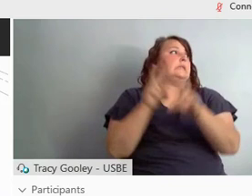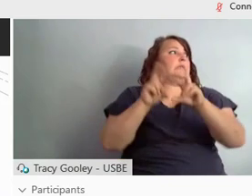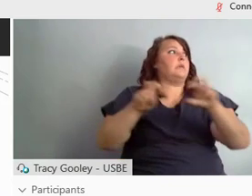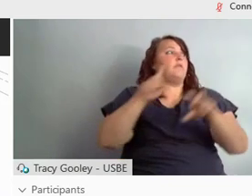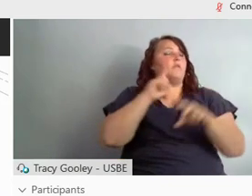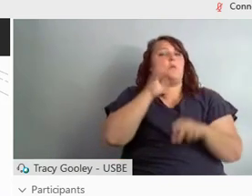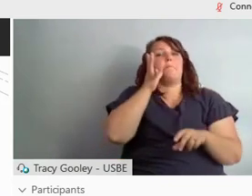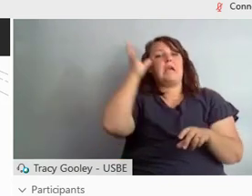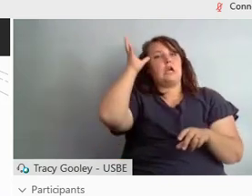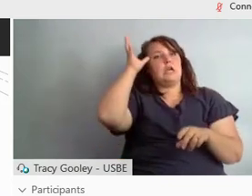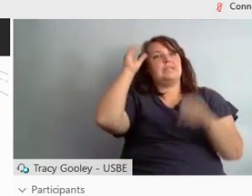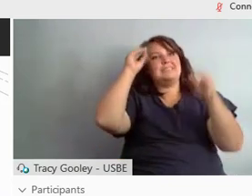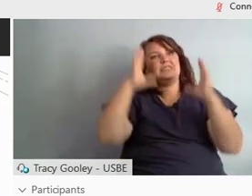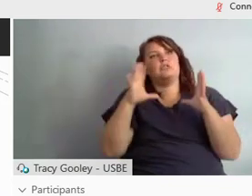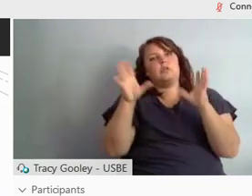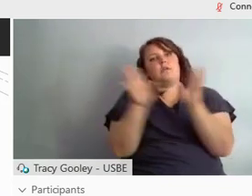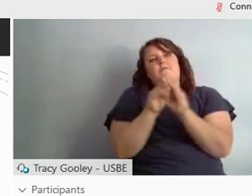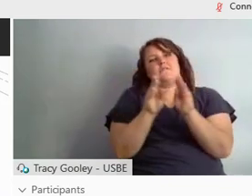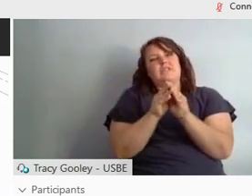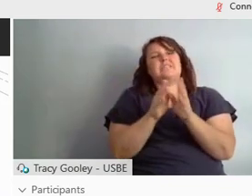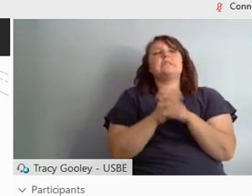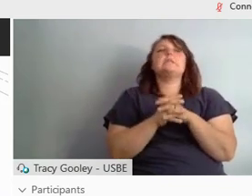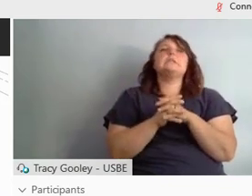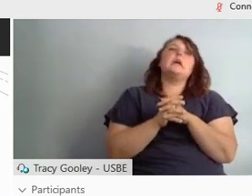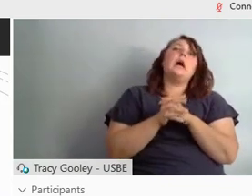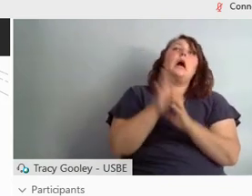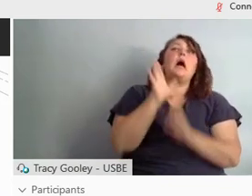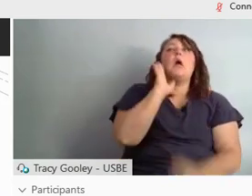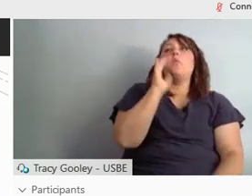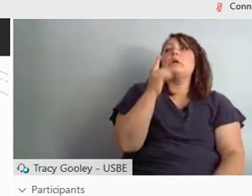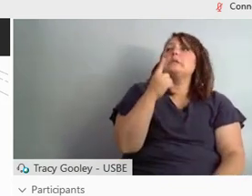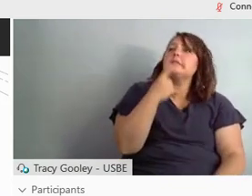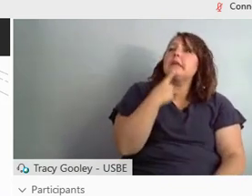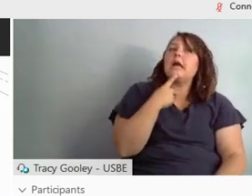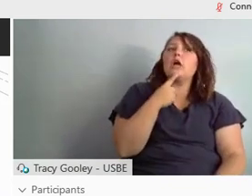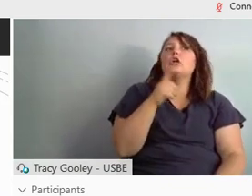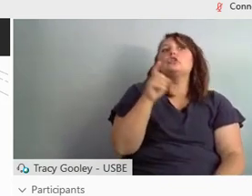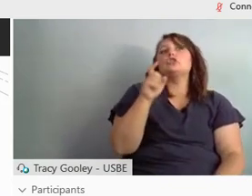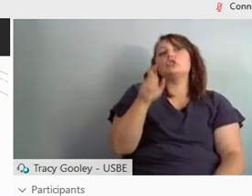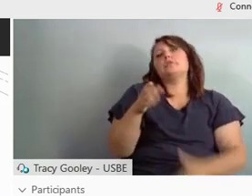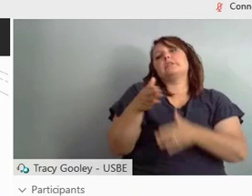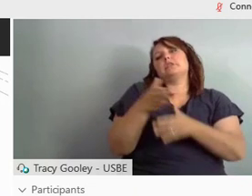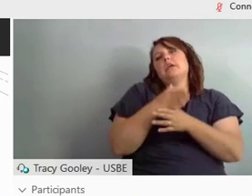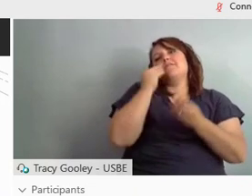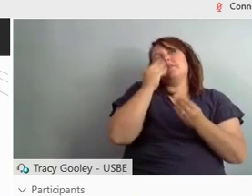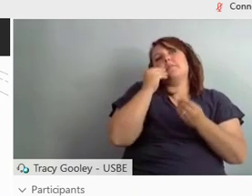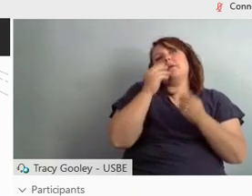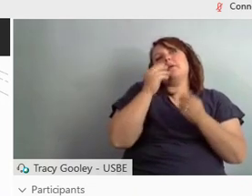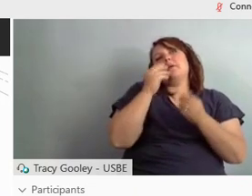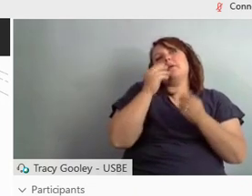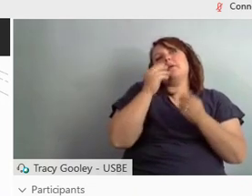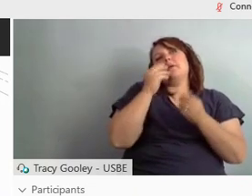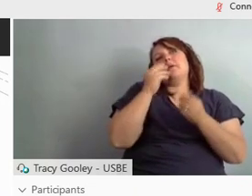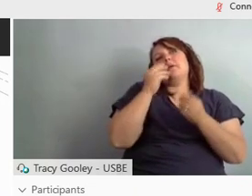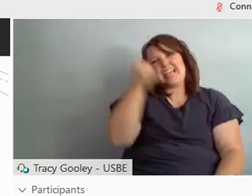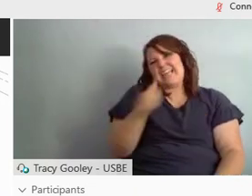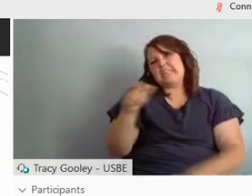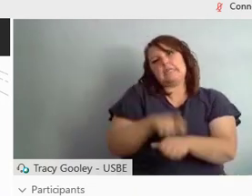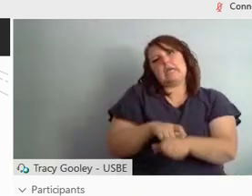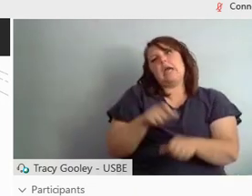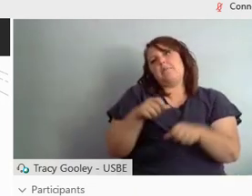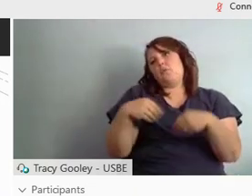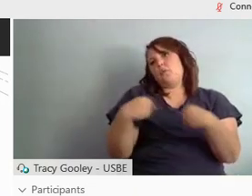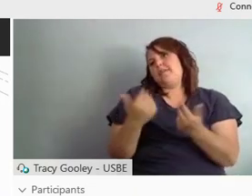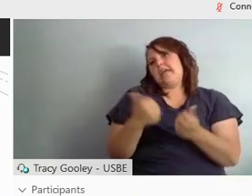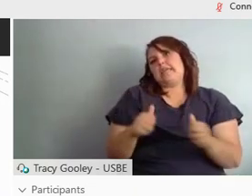for parent-teacher conferences? I would say that you should be sharing information with parents